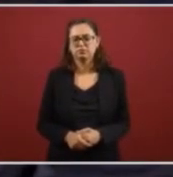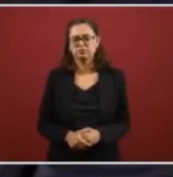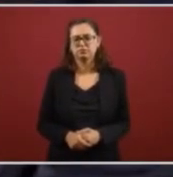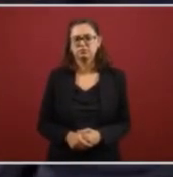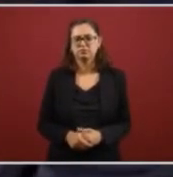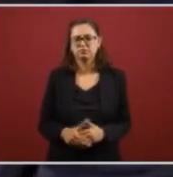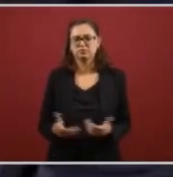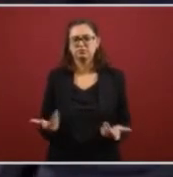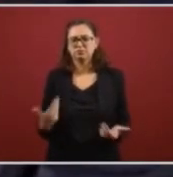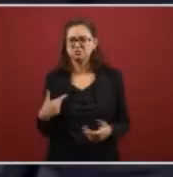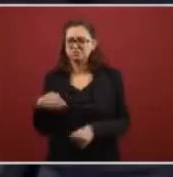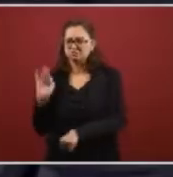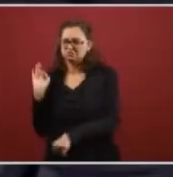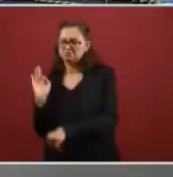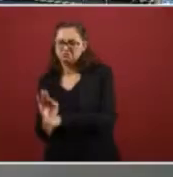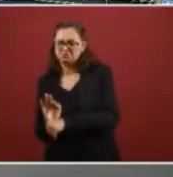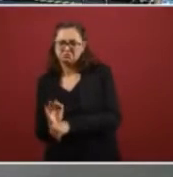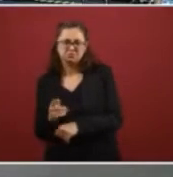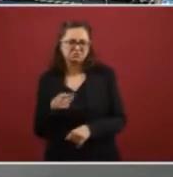There's no reason for there to be any